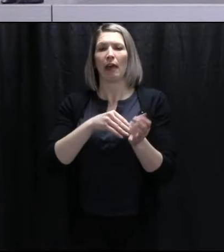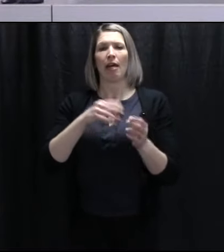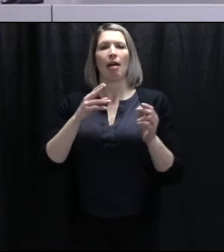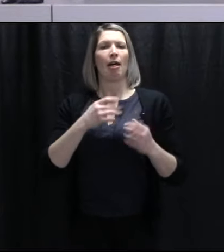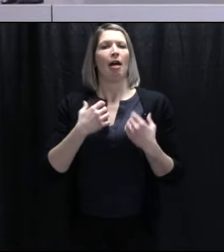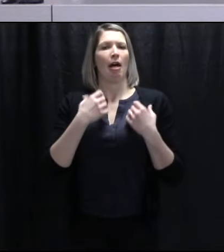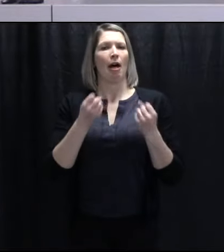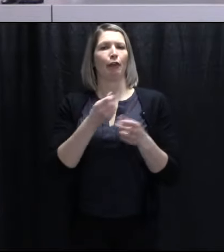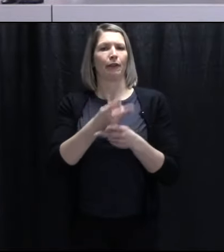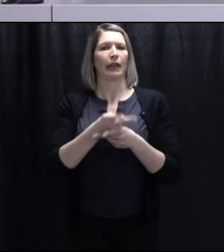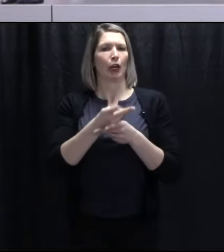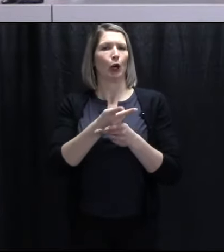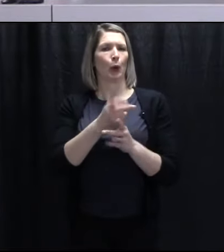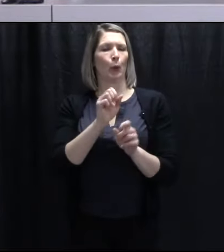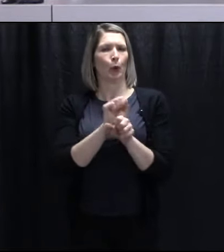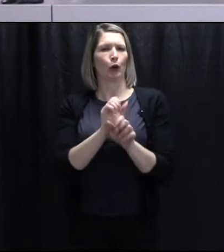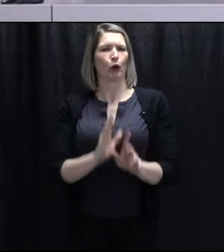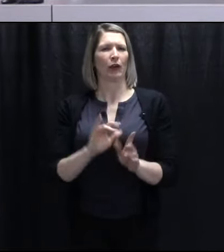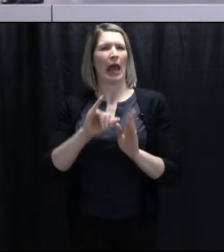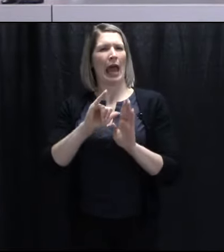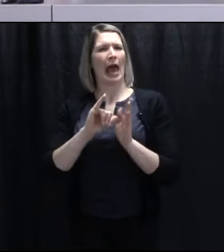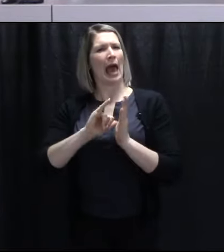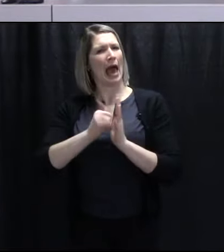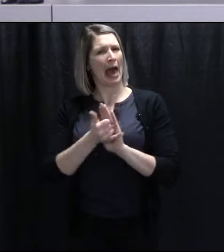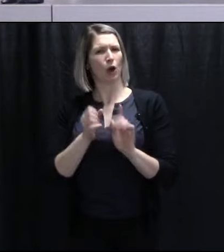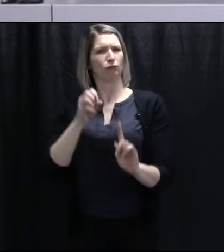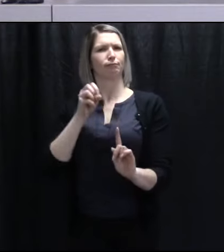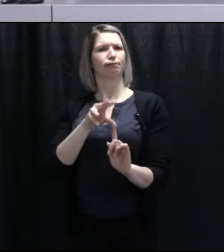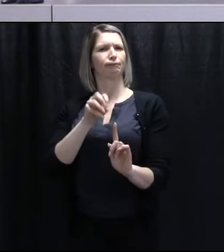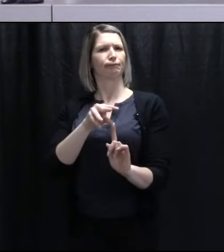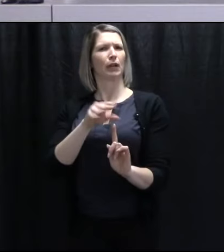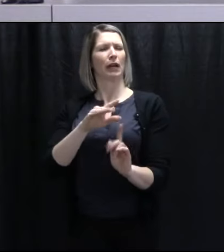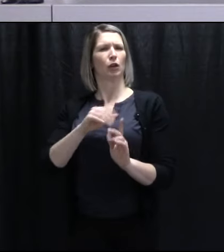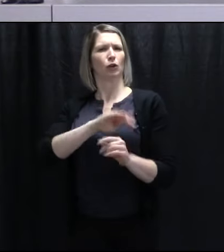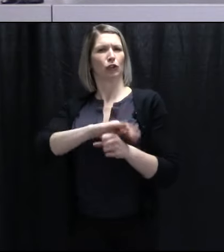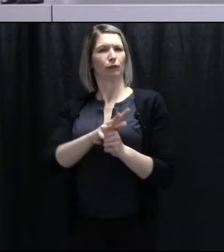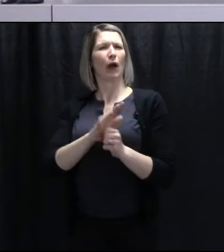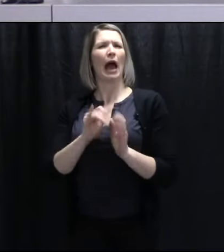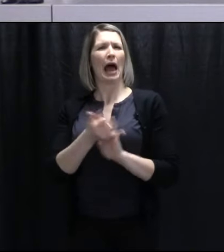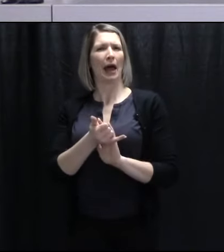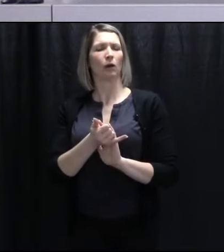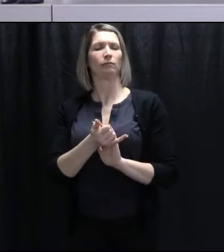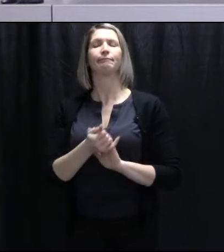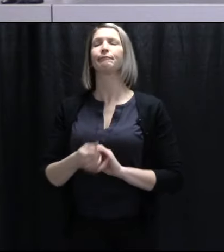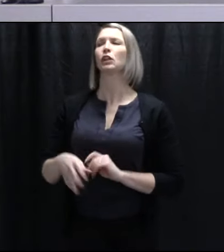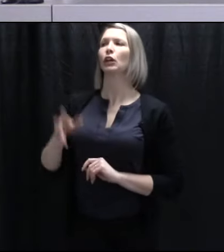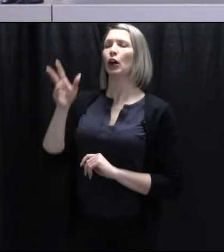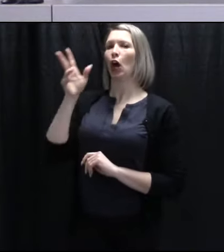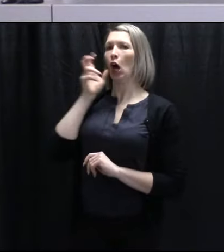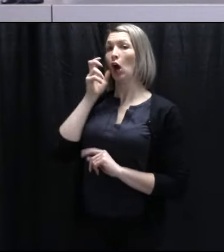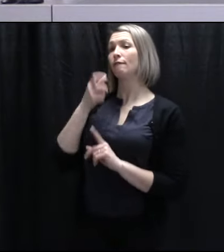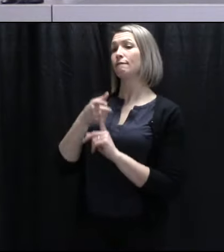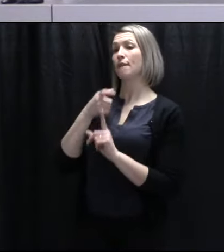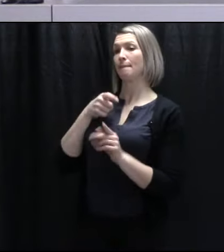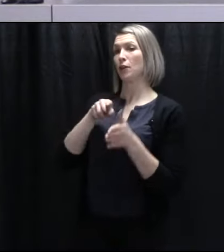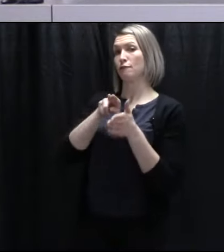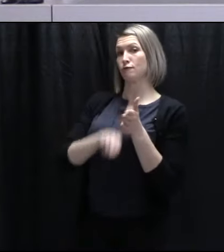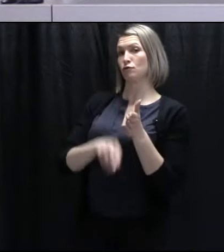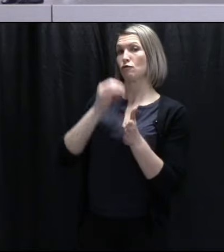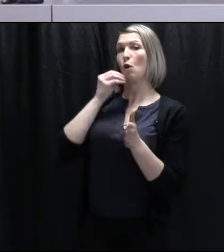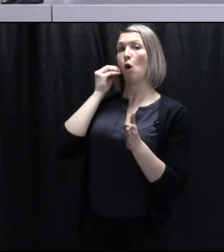From my understanding of the information from public health, the healthcare workers were exposed at this funeral event over the course